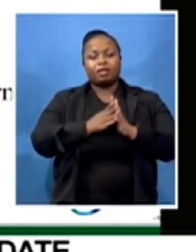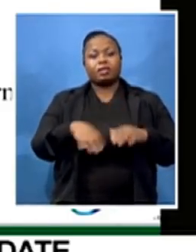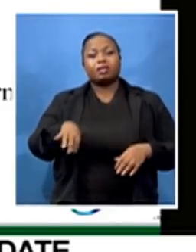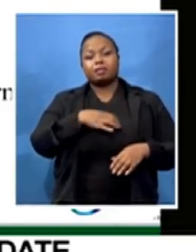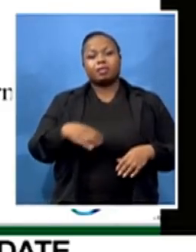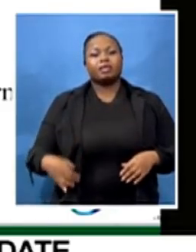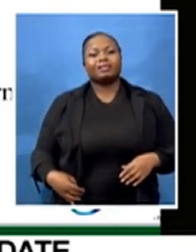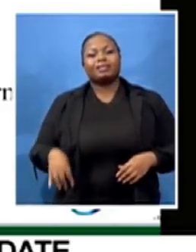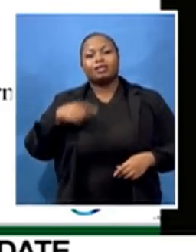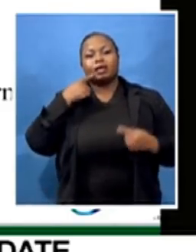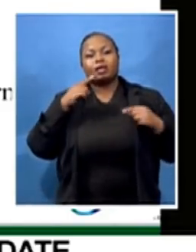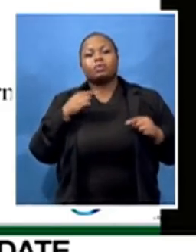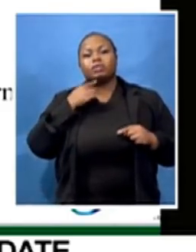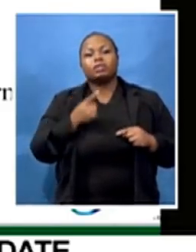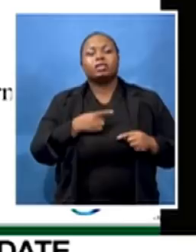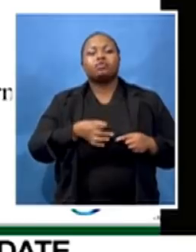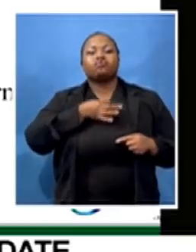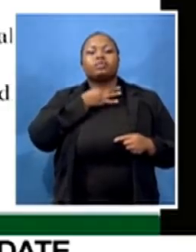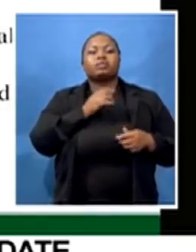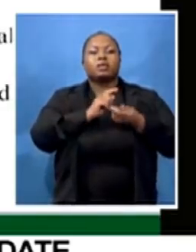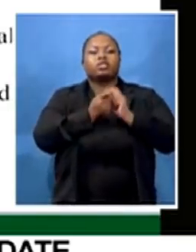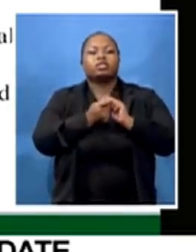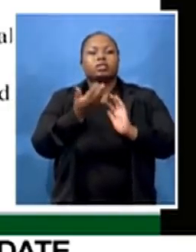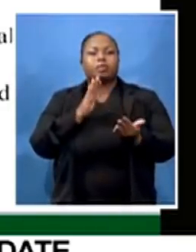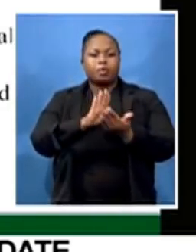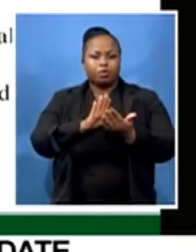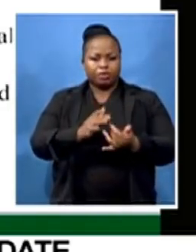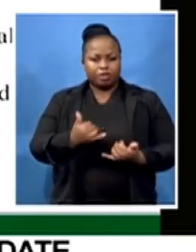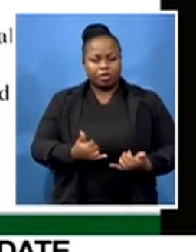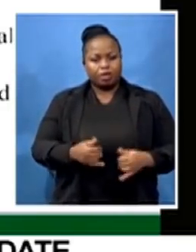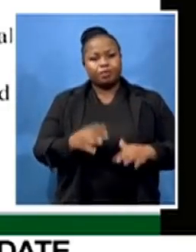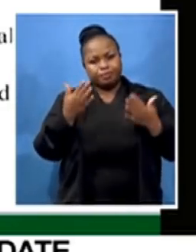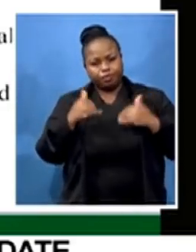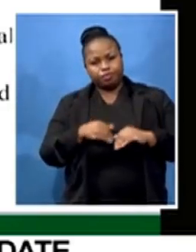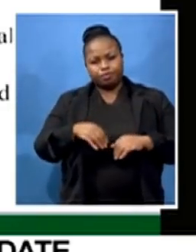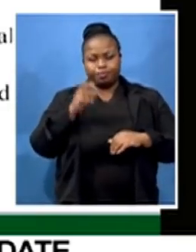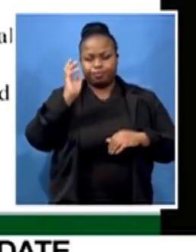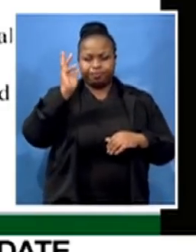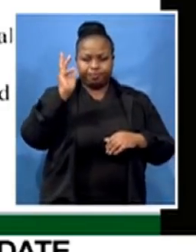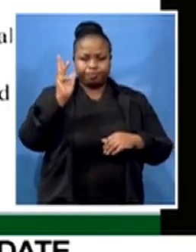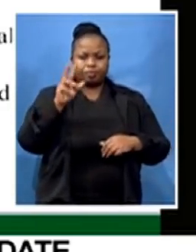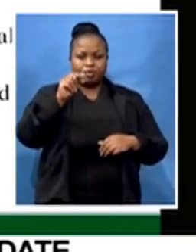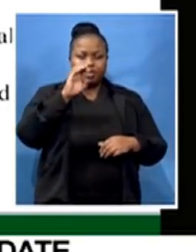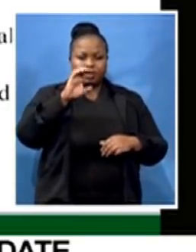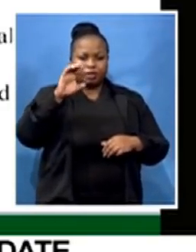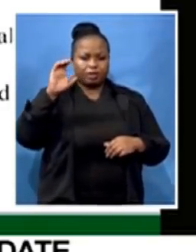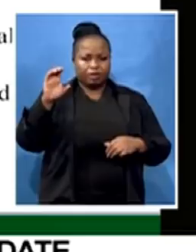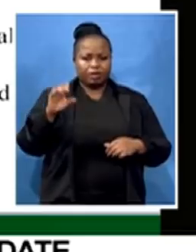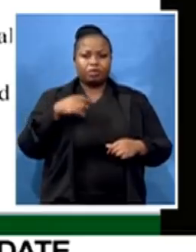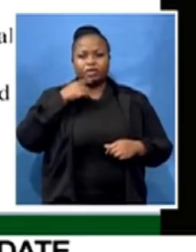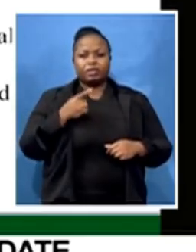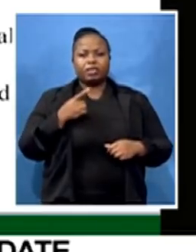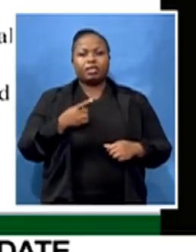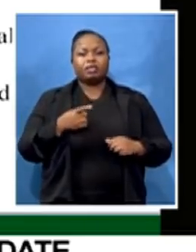risk-adjusted approach. And so we've then presented to the NCCC what we call a differentiated approach,